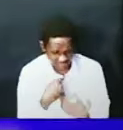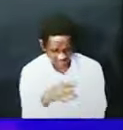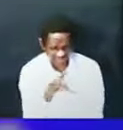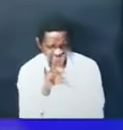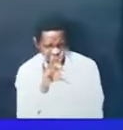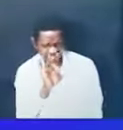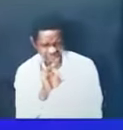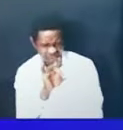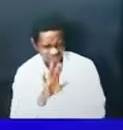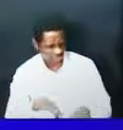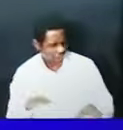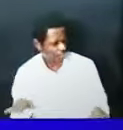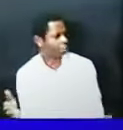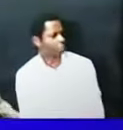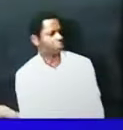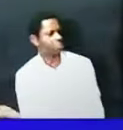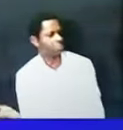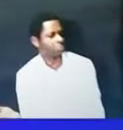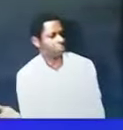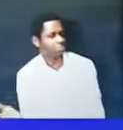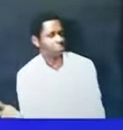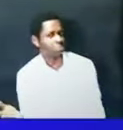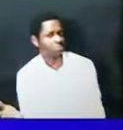na owo emma enwotwe.